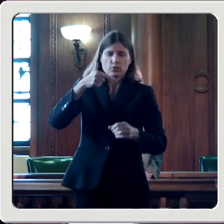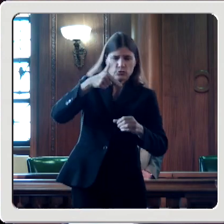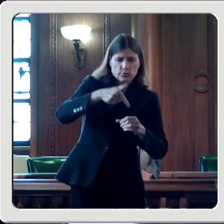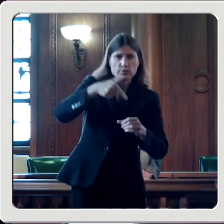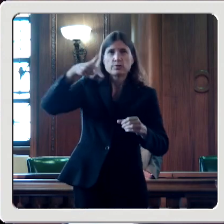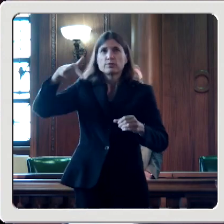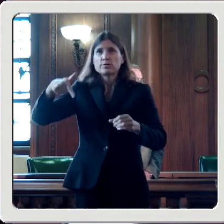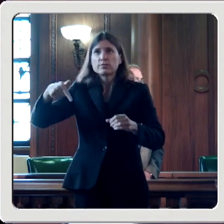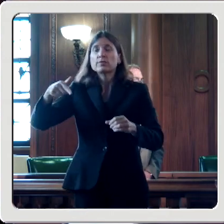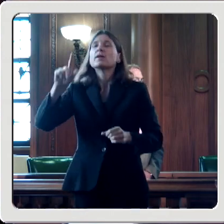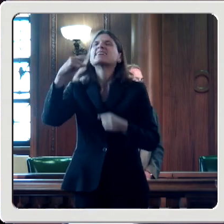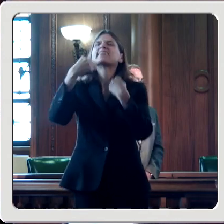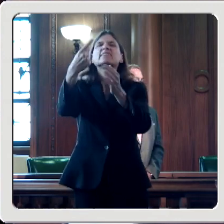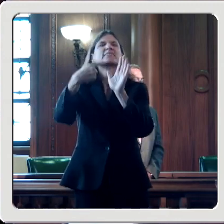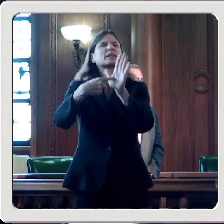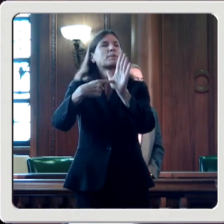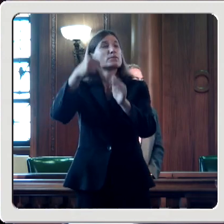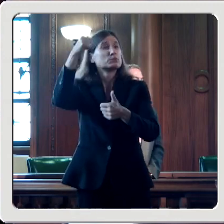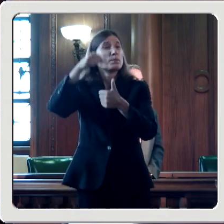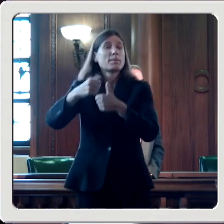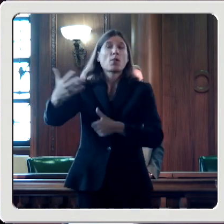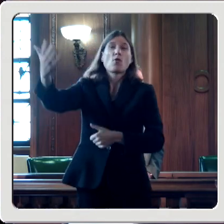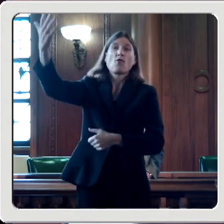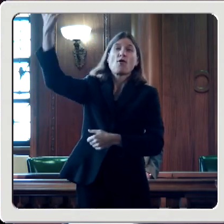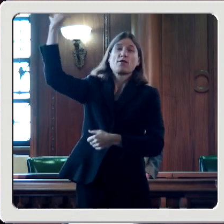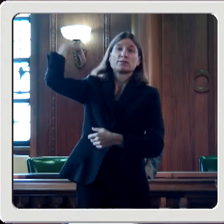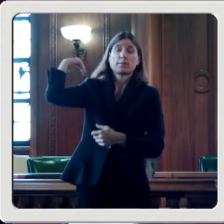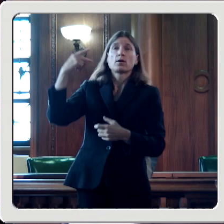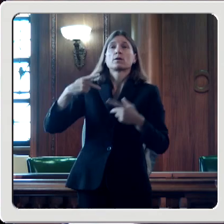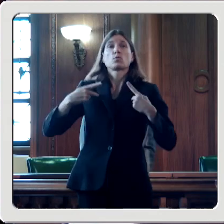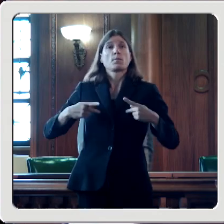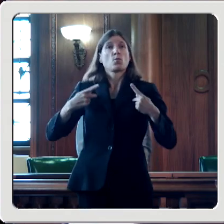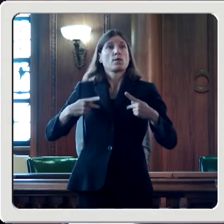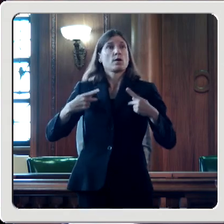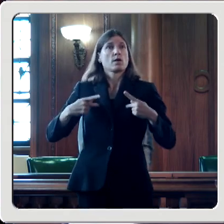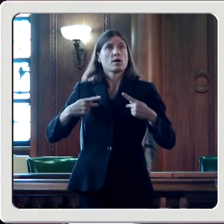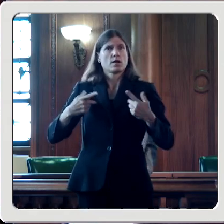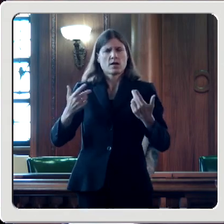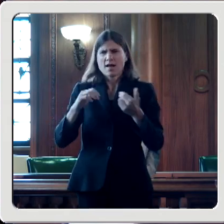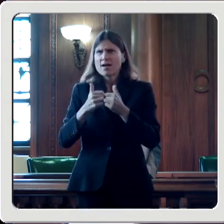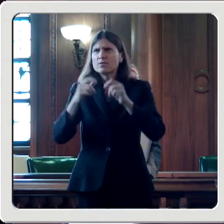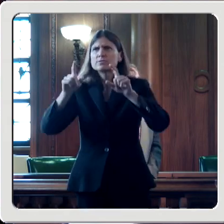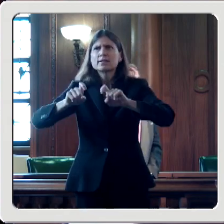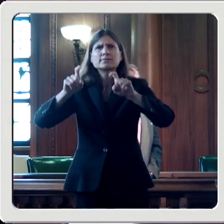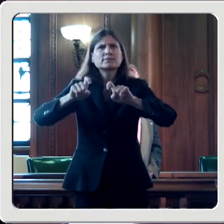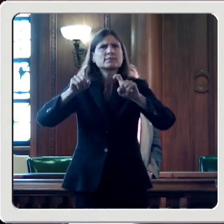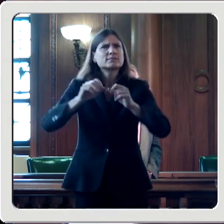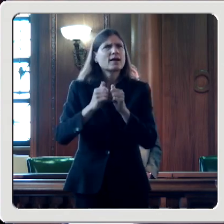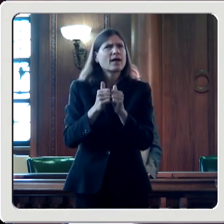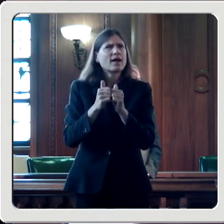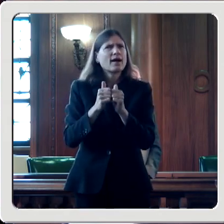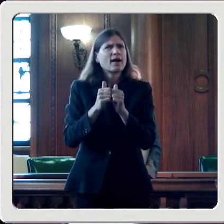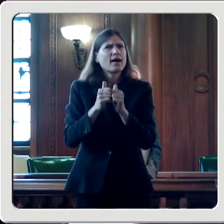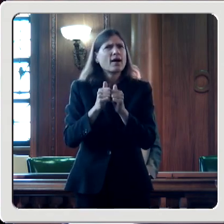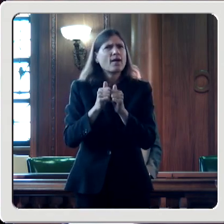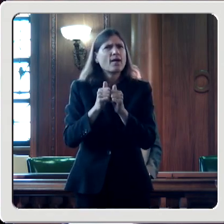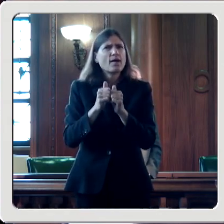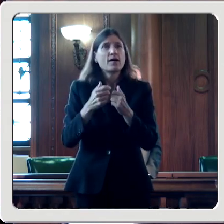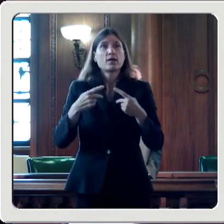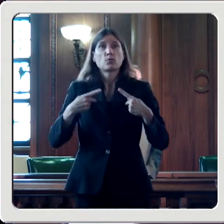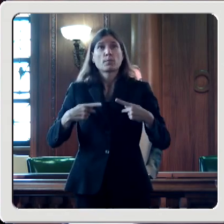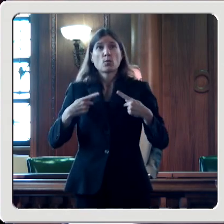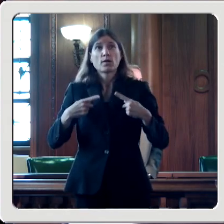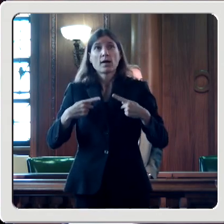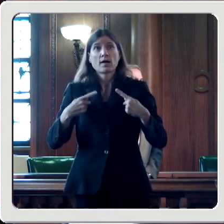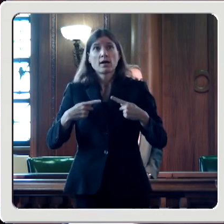being penicillin. And so my expectation is that very soon we'll have something a lot better than convalescent plasma, and we'll start using